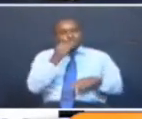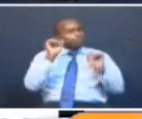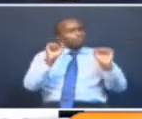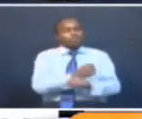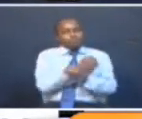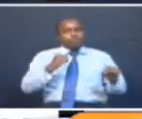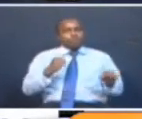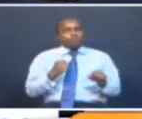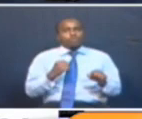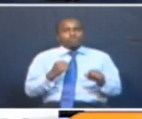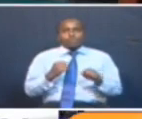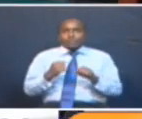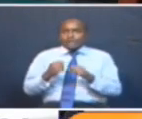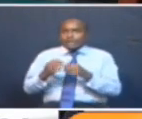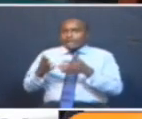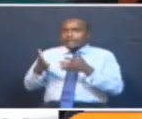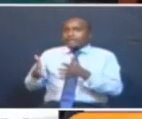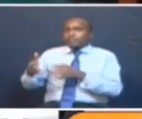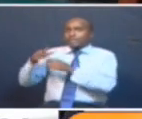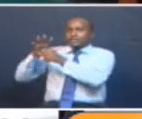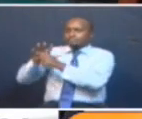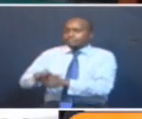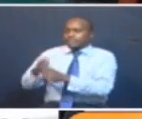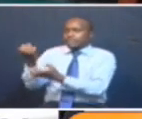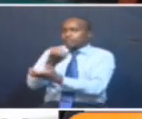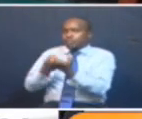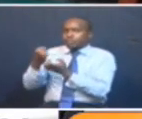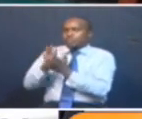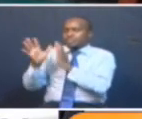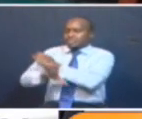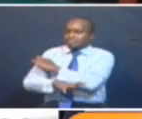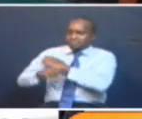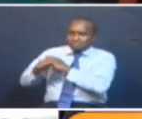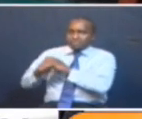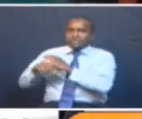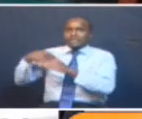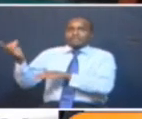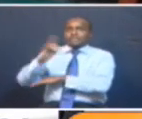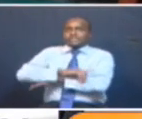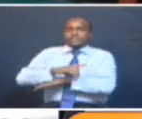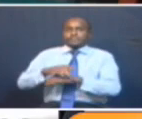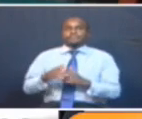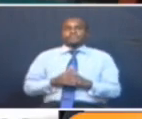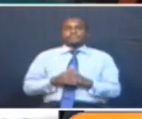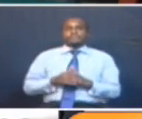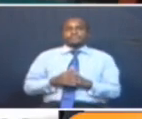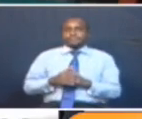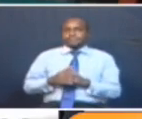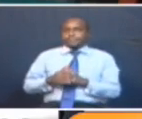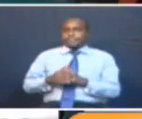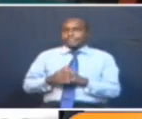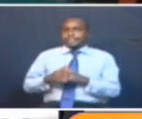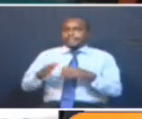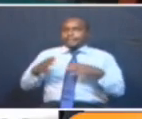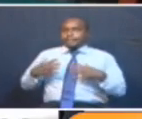And yet we are hemorrhaging this economy with all that stealing that's going on every single day. Absolutely, absolutely. I mean, the people there who want